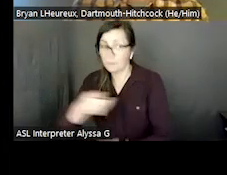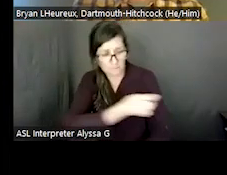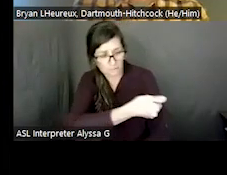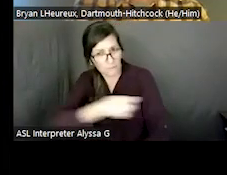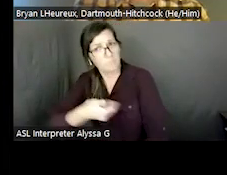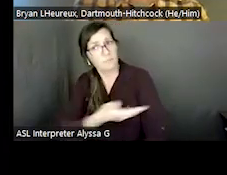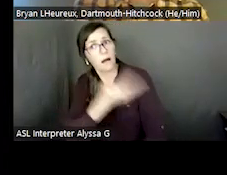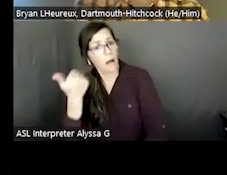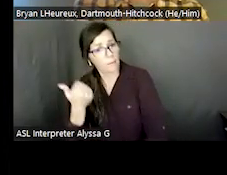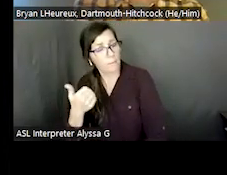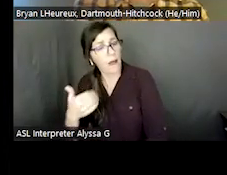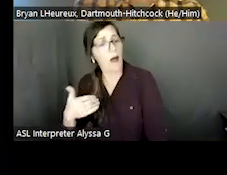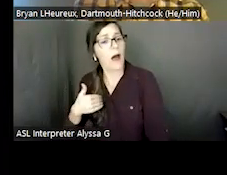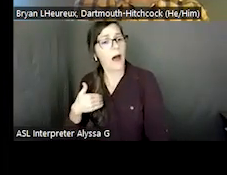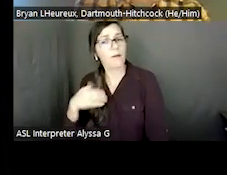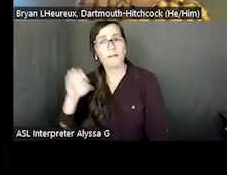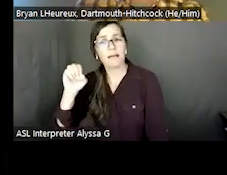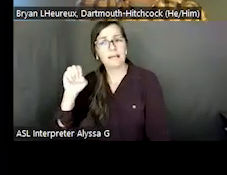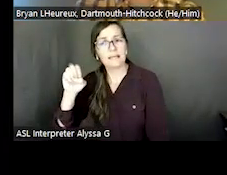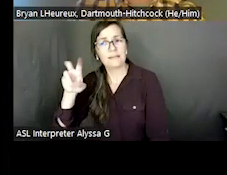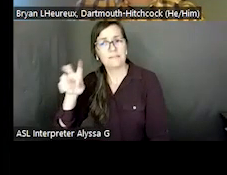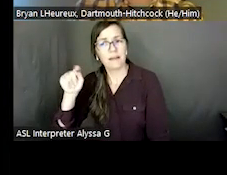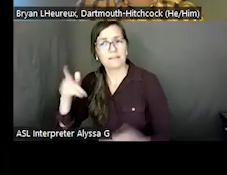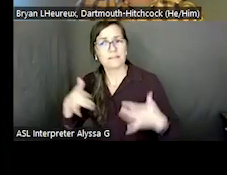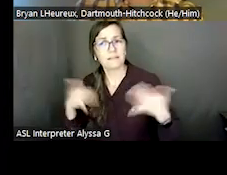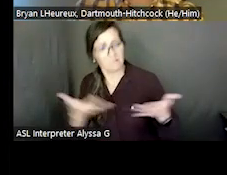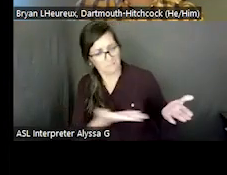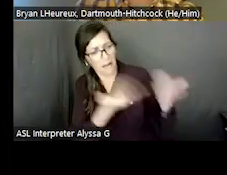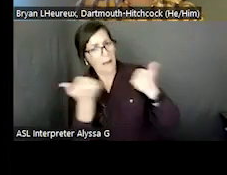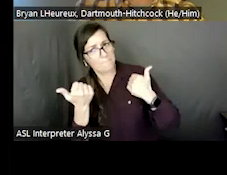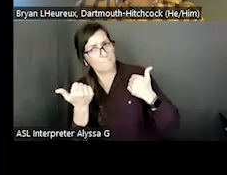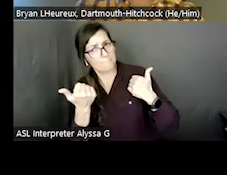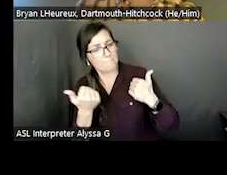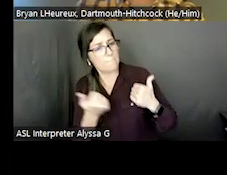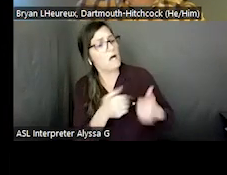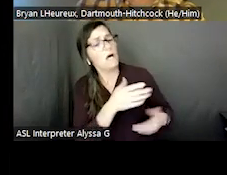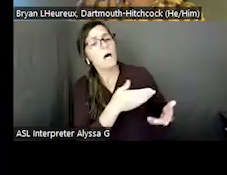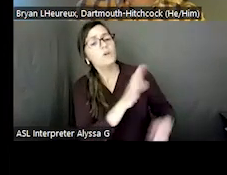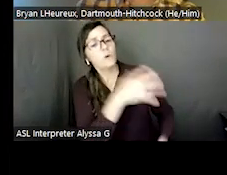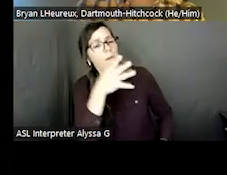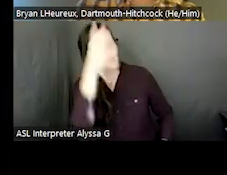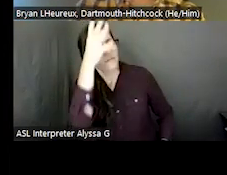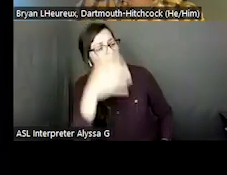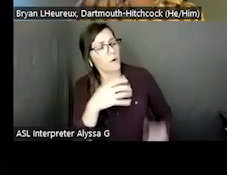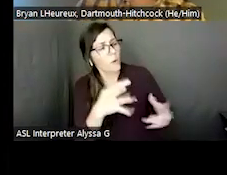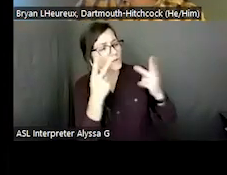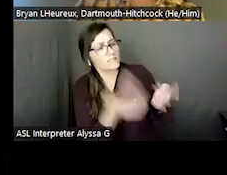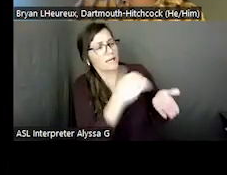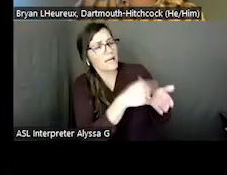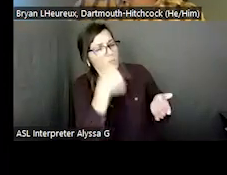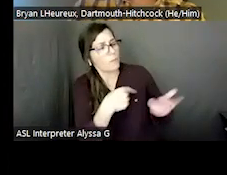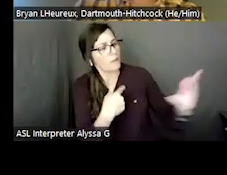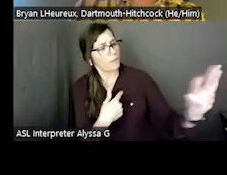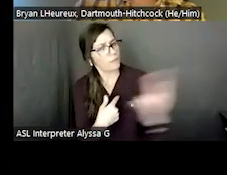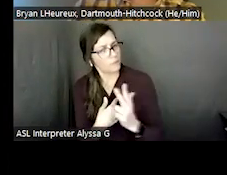to an event that Fuerza Unida was holding. And the Fuerza Unida said, hey, bring your mom and dad, would you? We'd love to see them. So the next